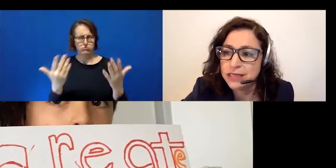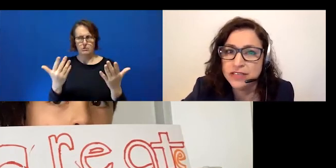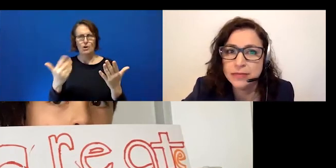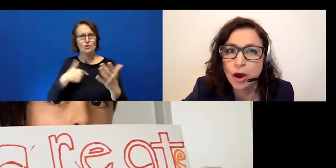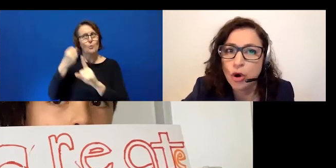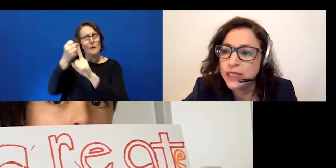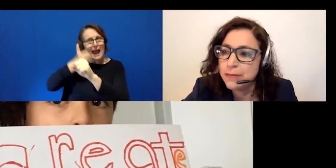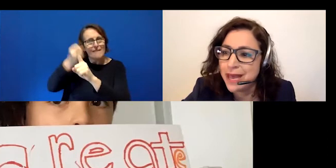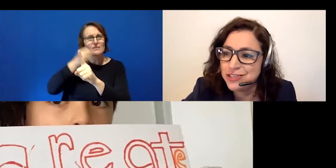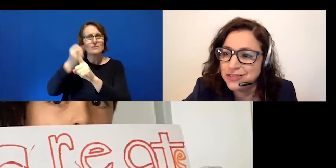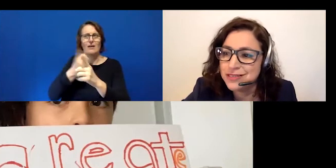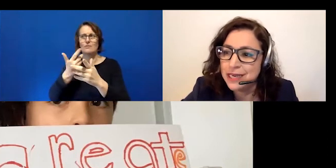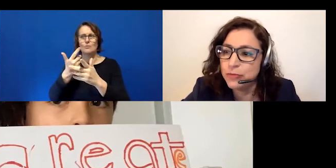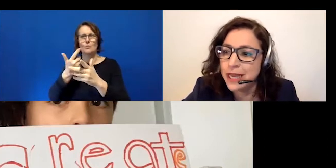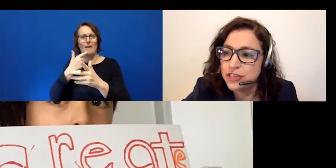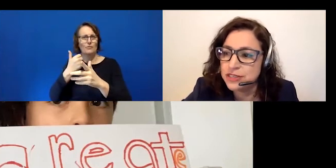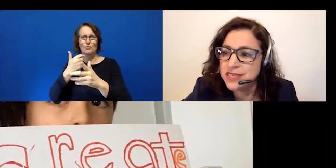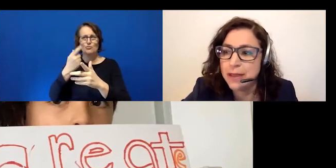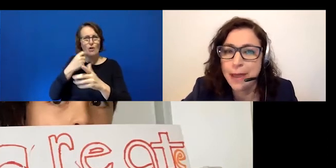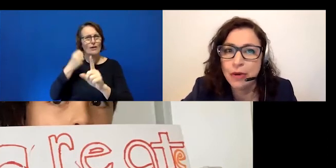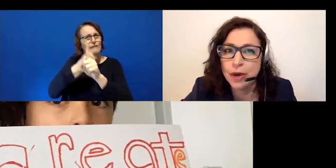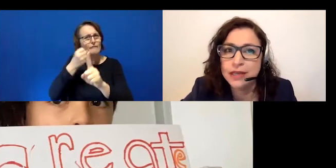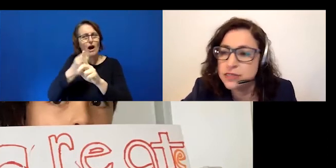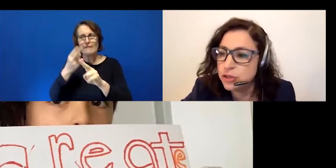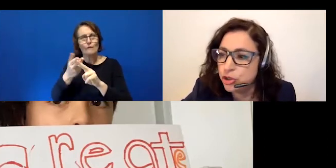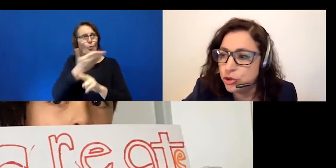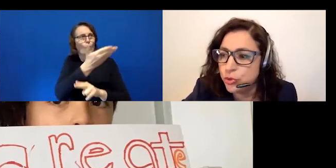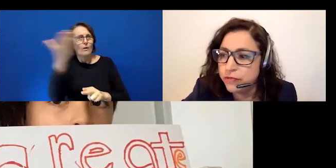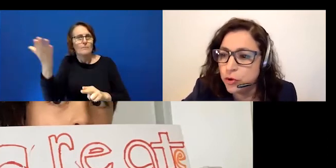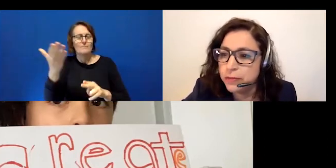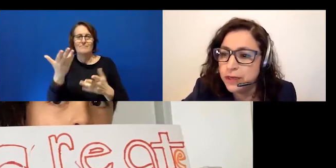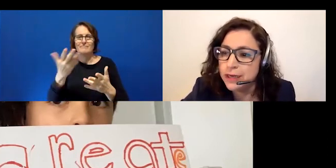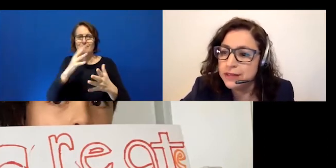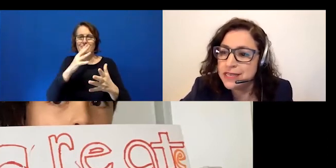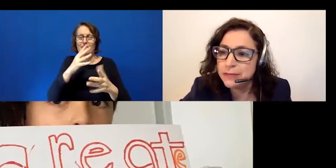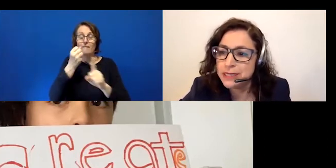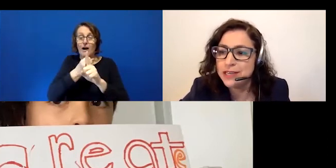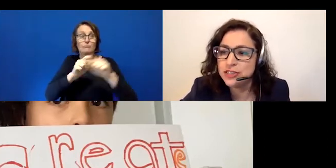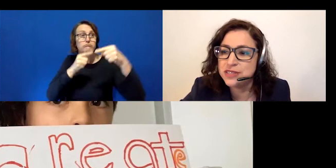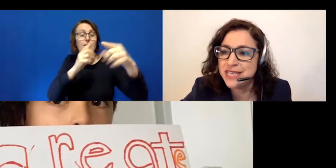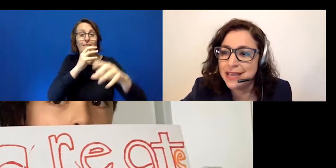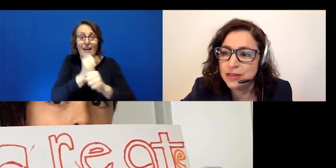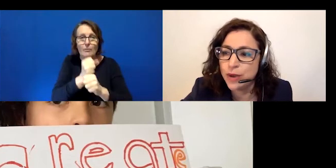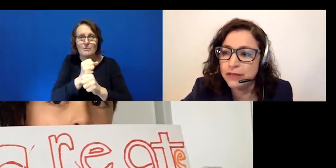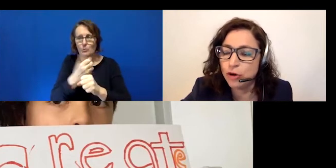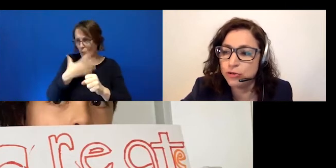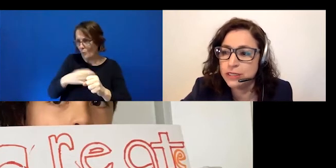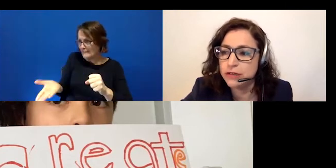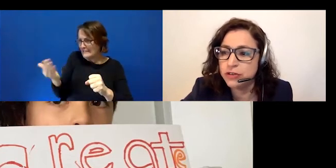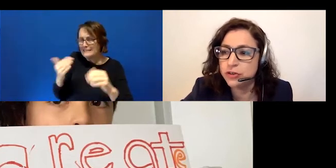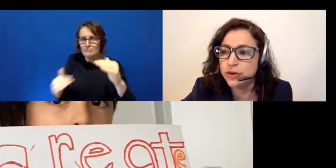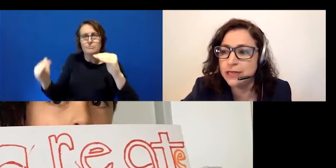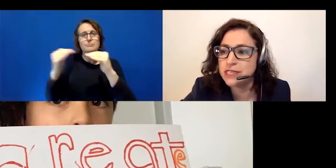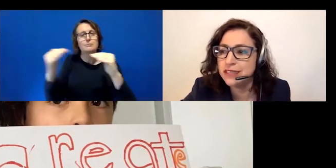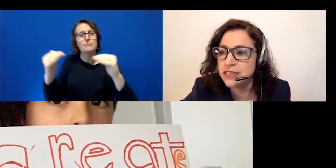and our activism are only imagined in relation to state power and institutional reform. These limitations stand in the way of culturally